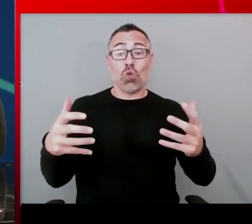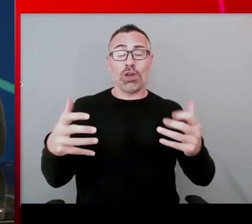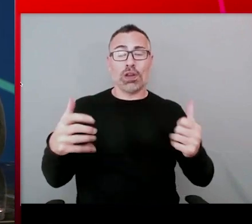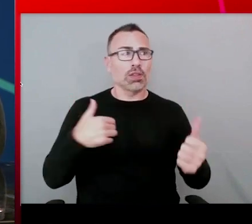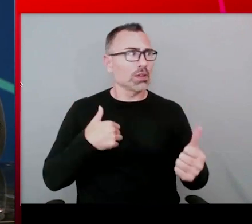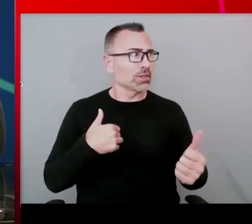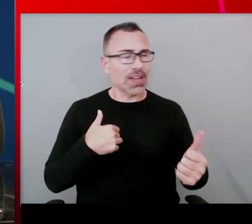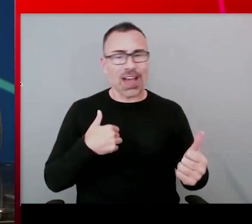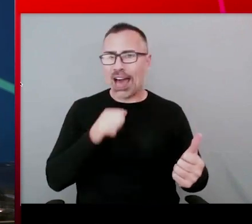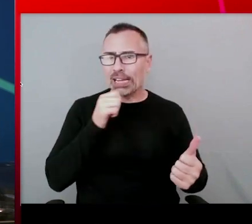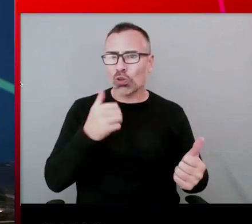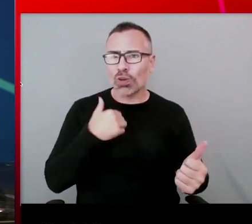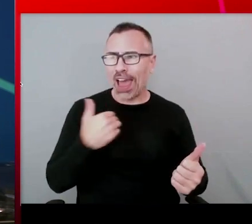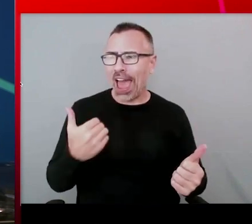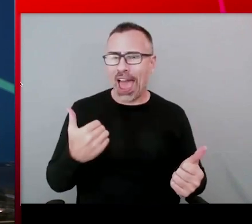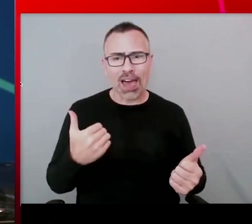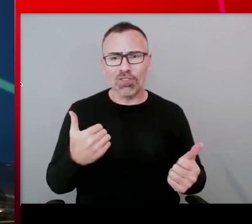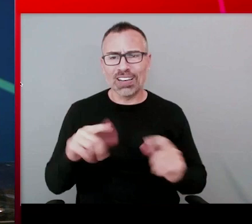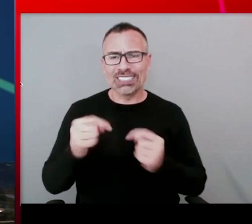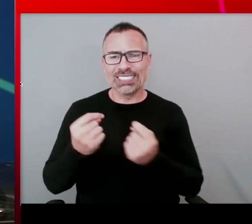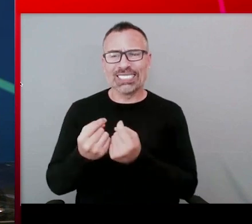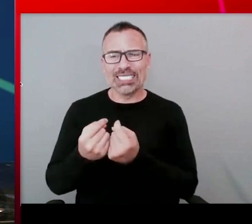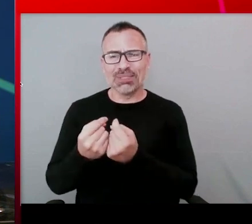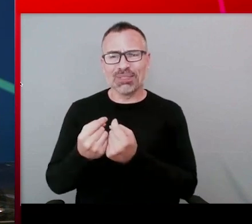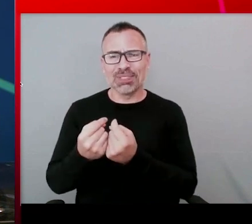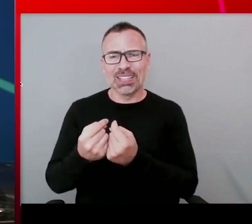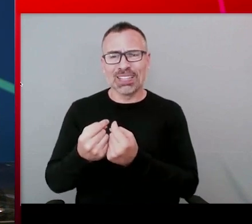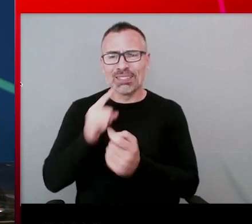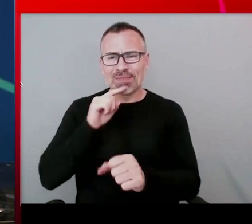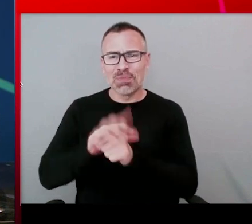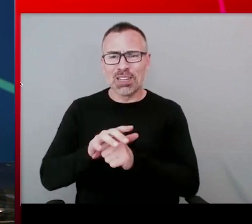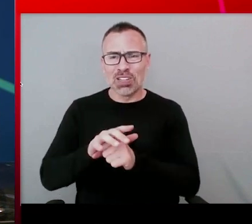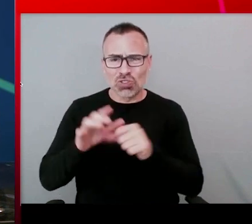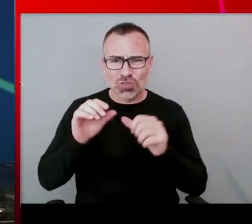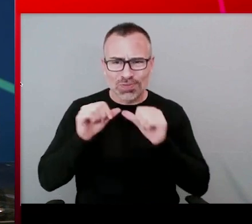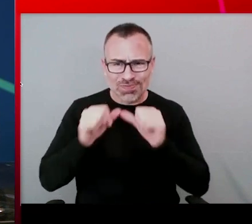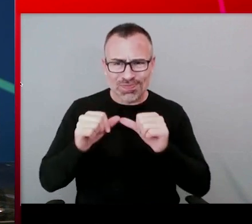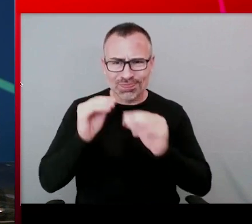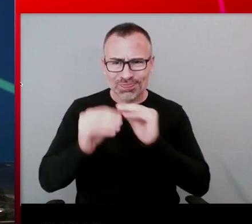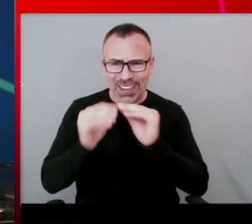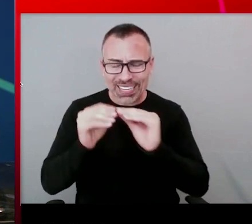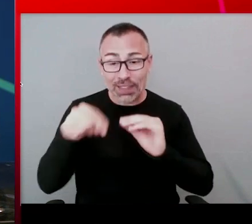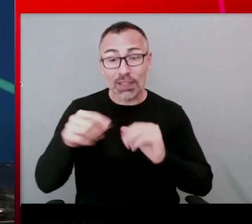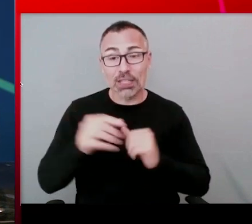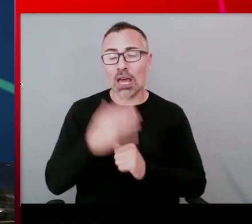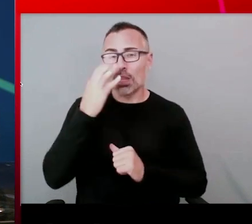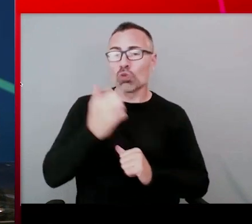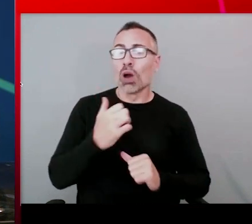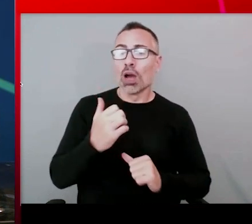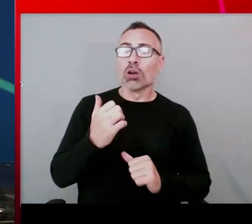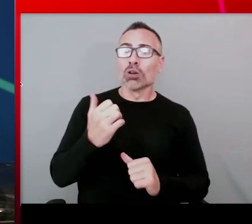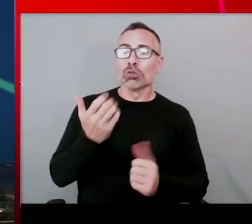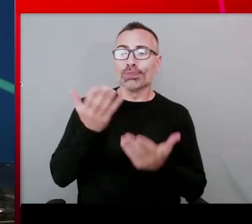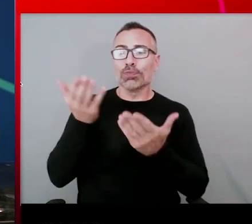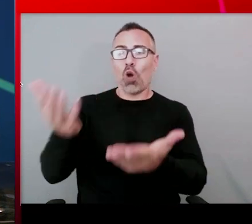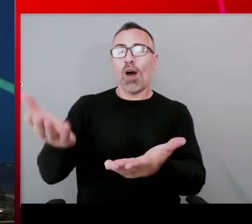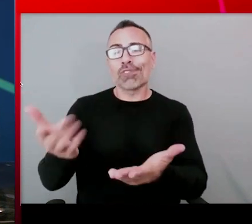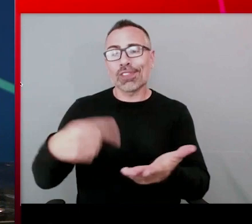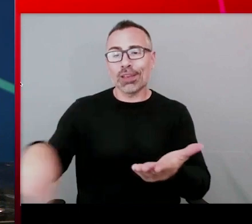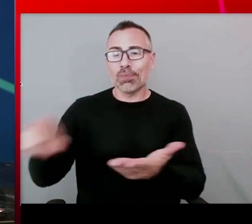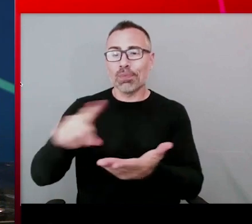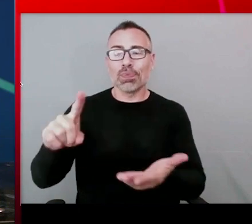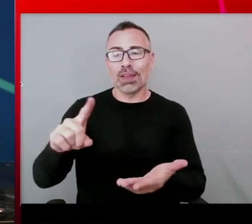maintain these. And that's when we come in and we show them, well, we have a enterprise grade ready solution that